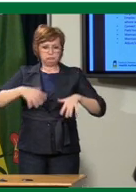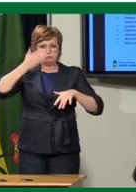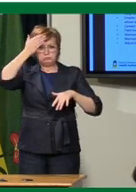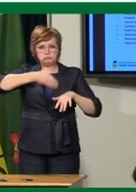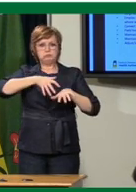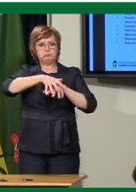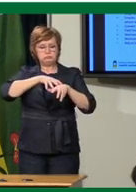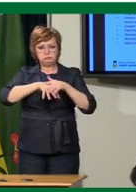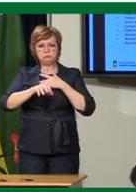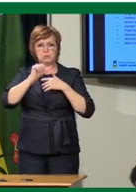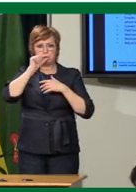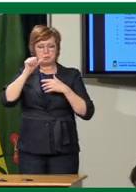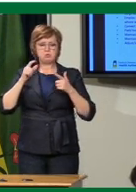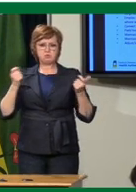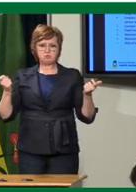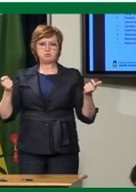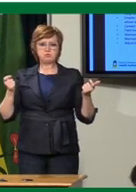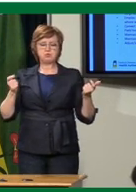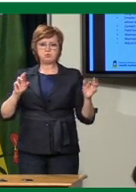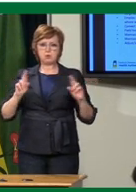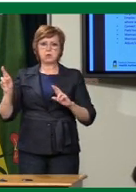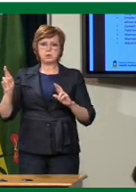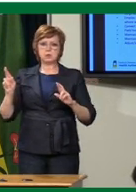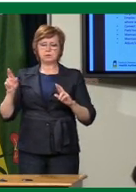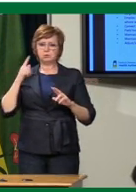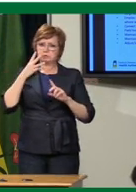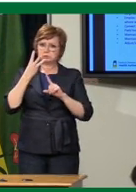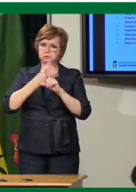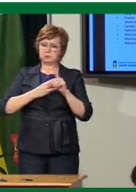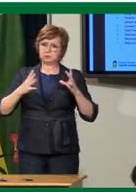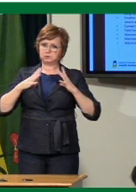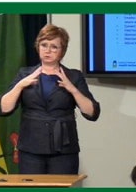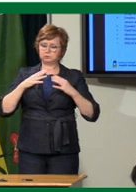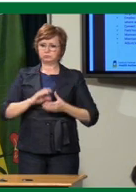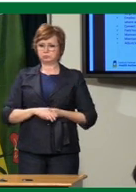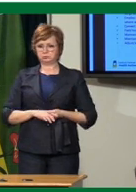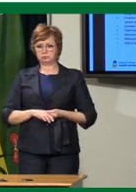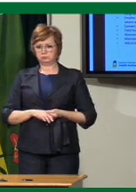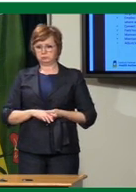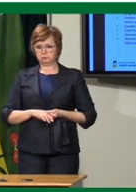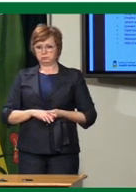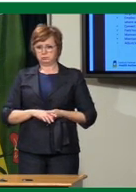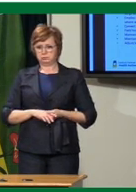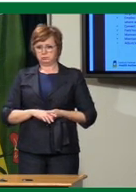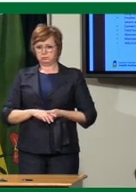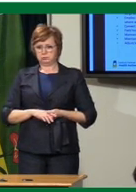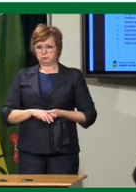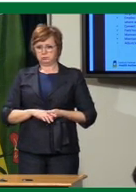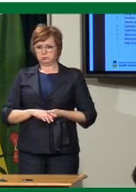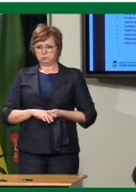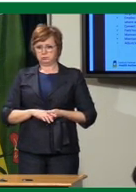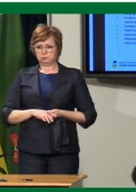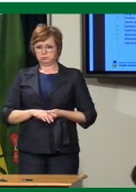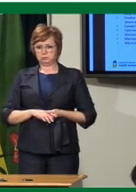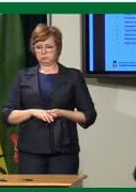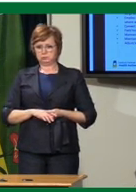modeling information that we've received and other circumstances that may arise. And I'll just point to